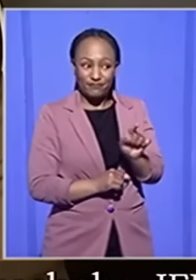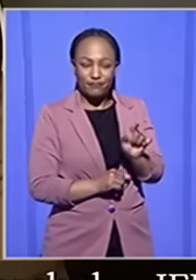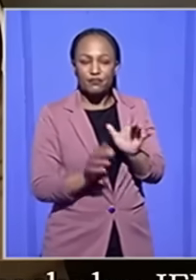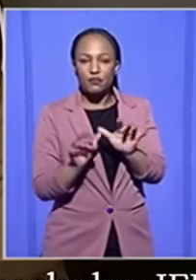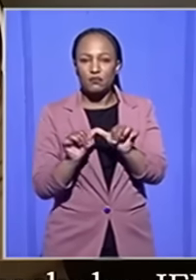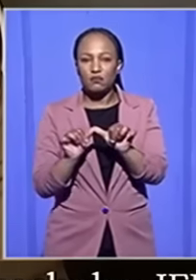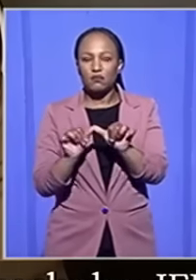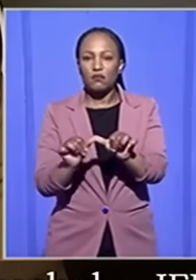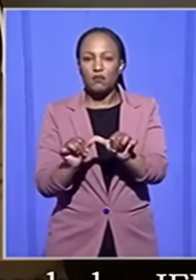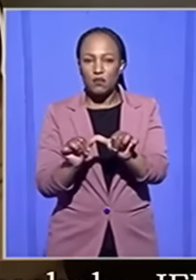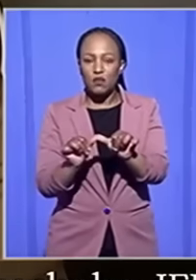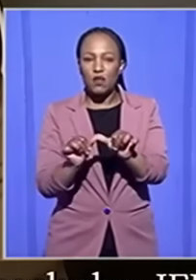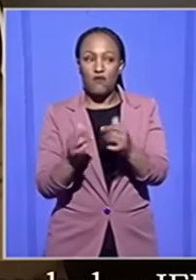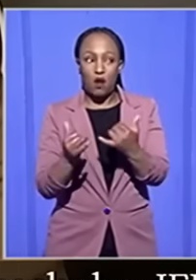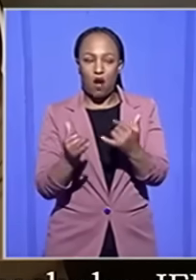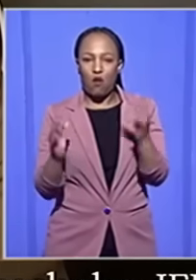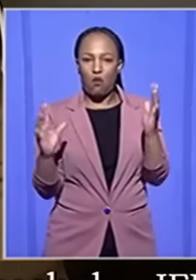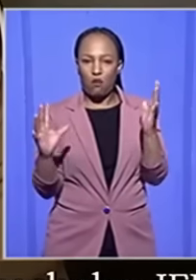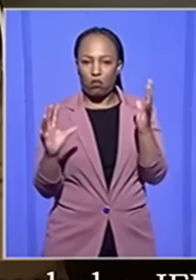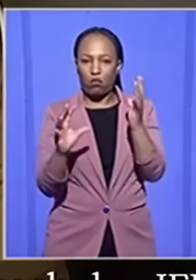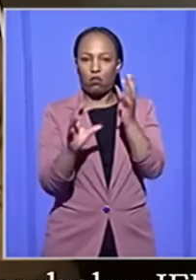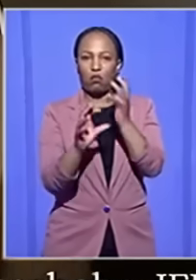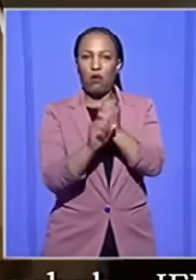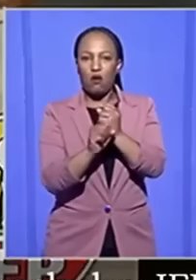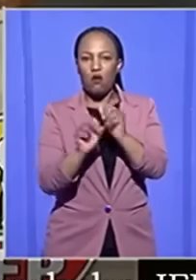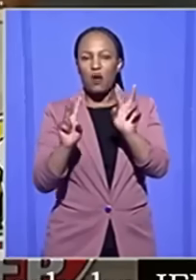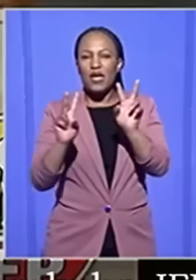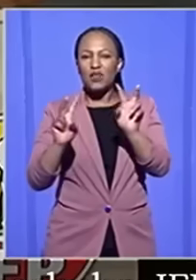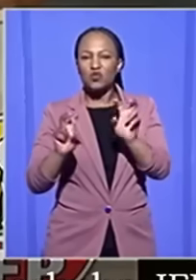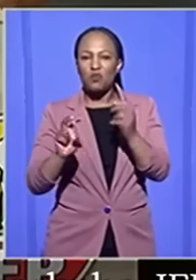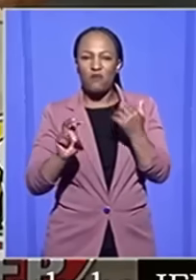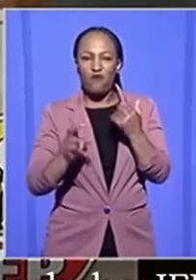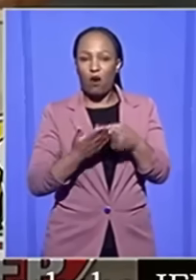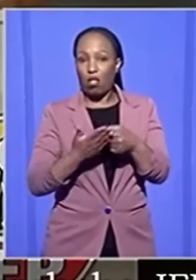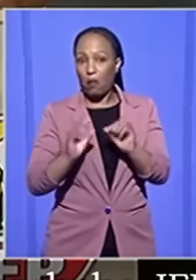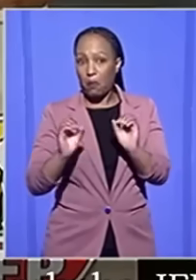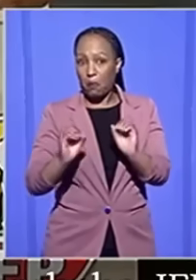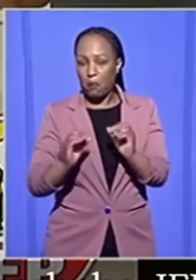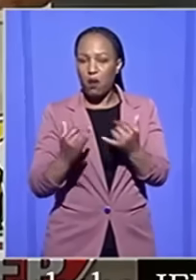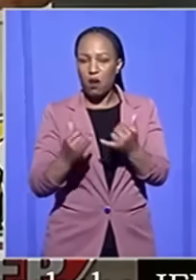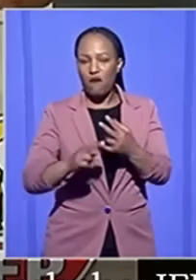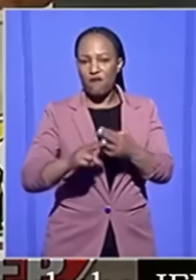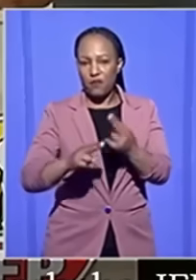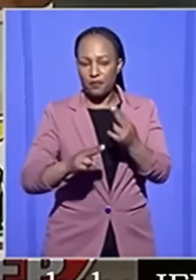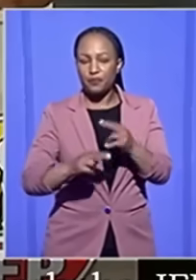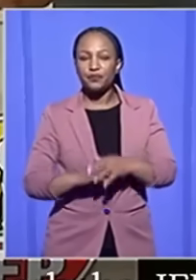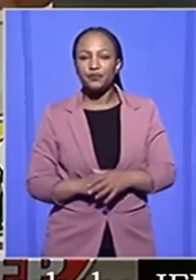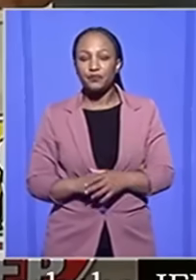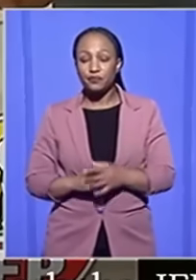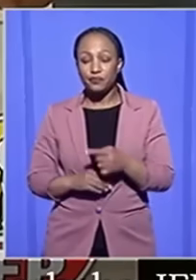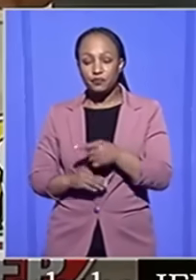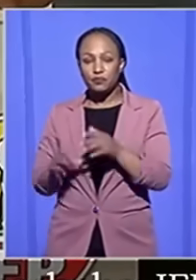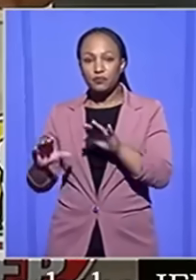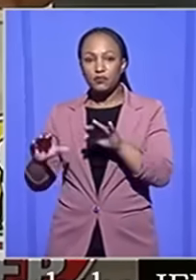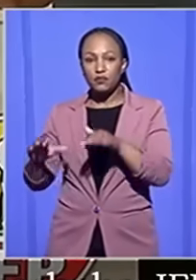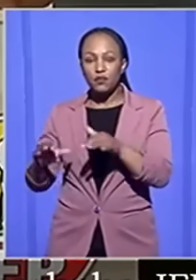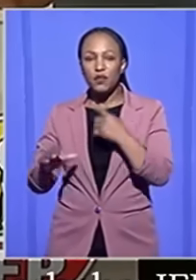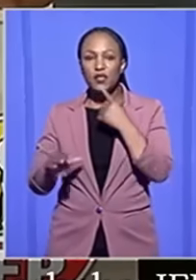bring conclusion to outstanding matters. IFP ganeditse gore puso ya motlhakanelo kwa KwaZulu-Natal ga ya